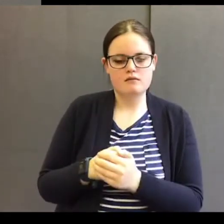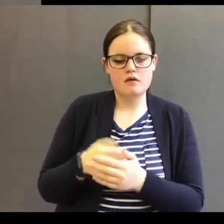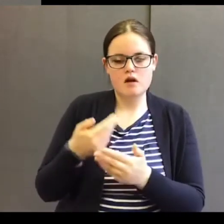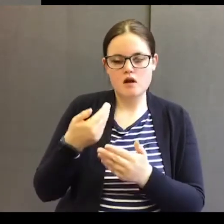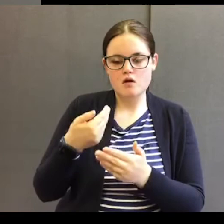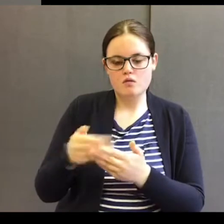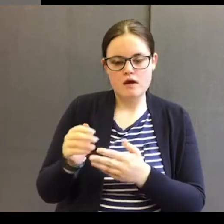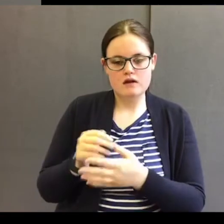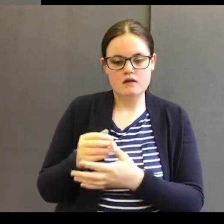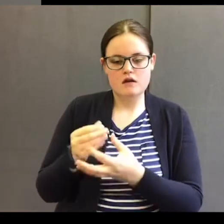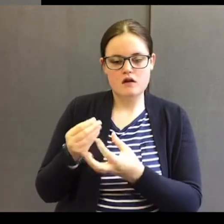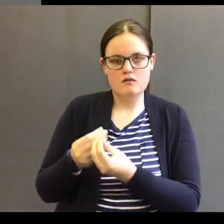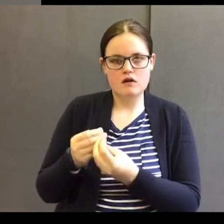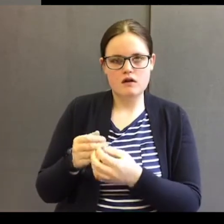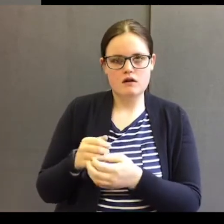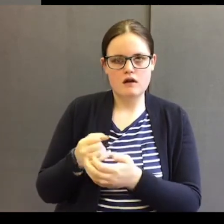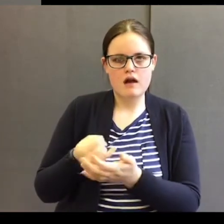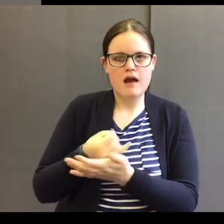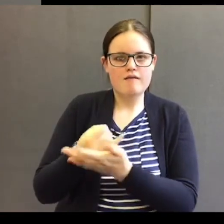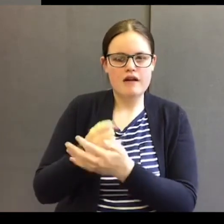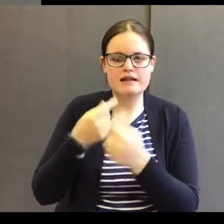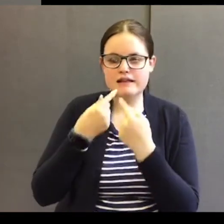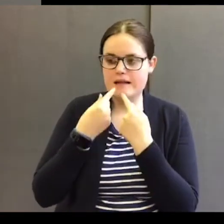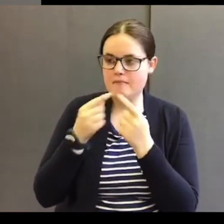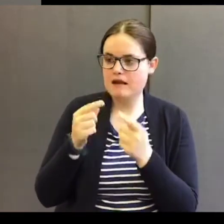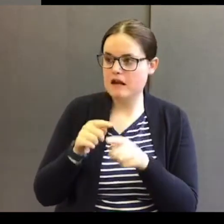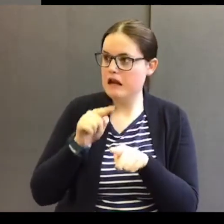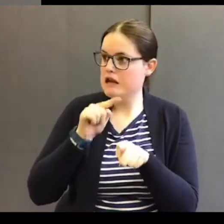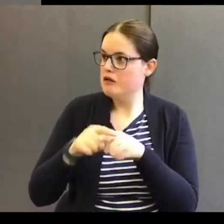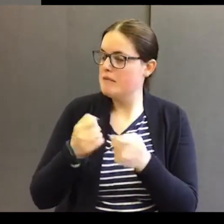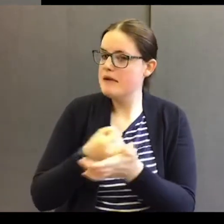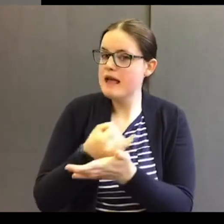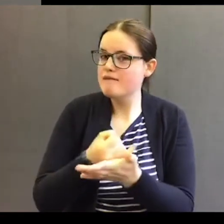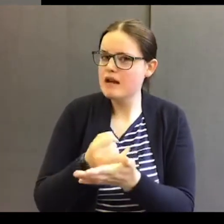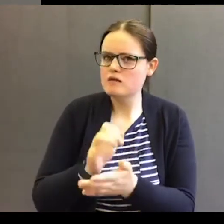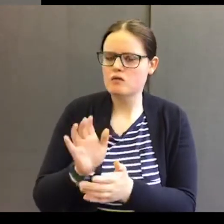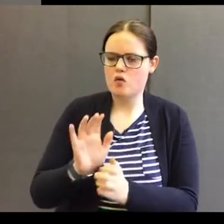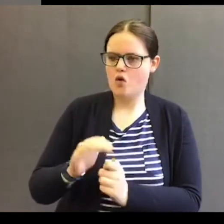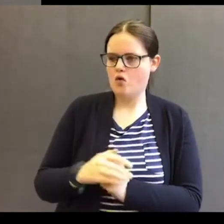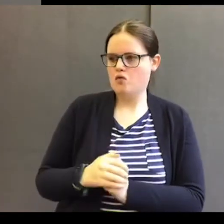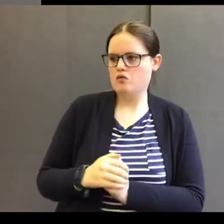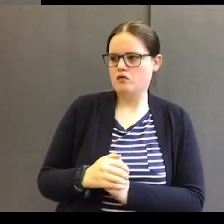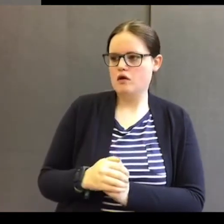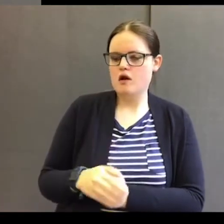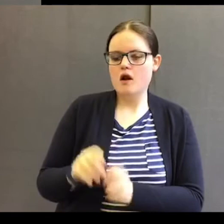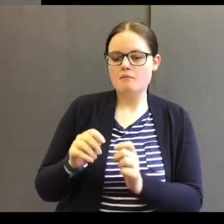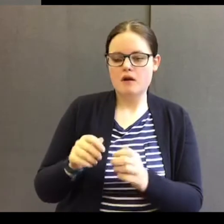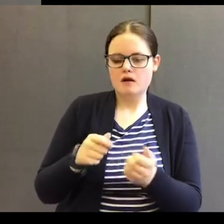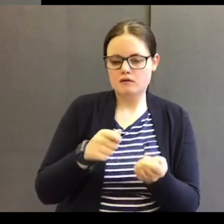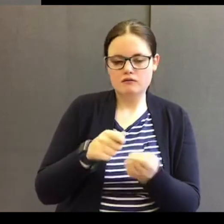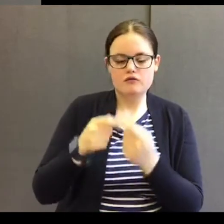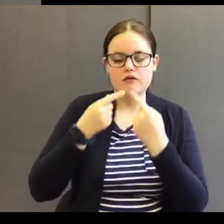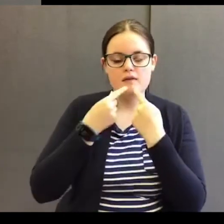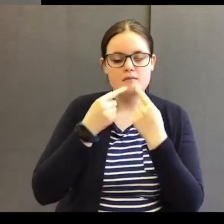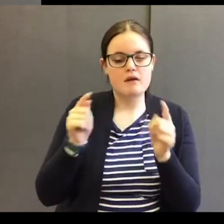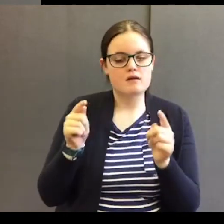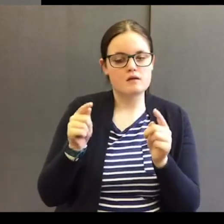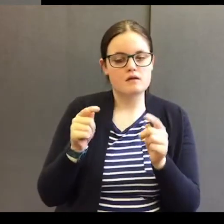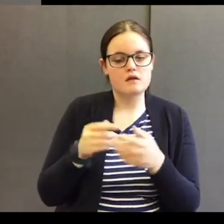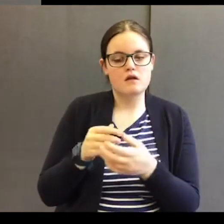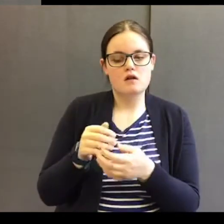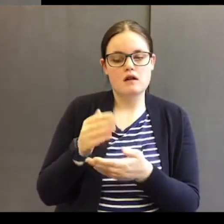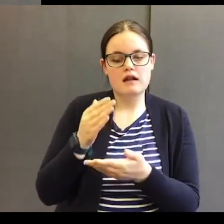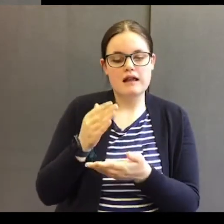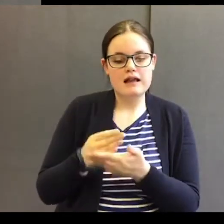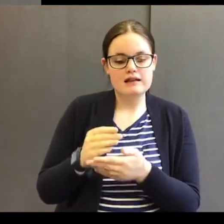firm. They went with an offensive message. They didn't try to be offensive, but they took